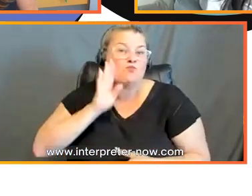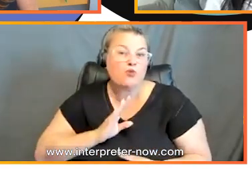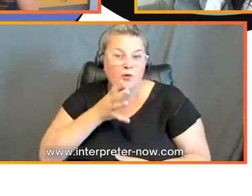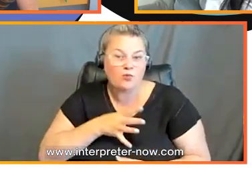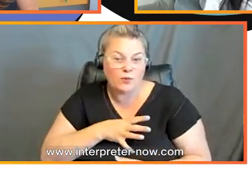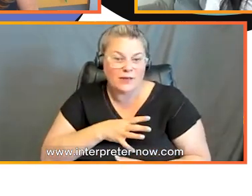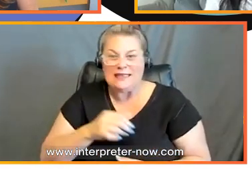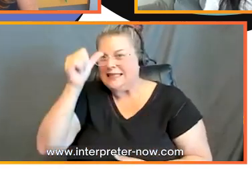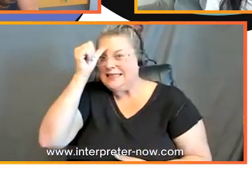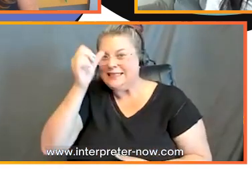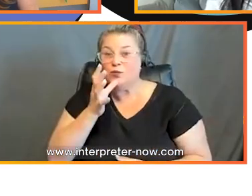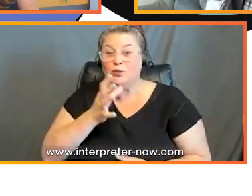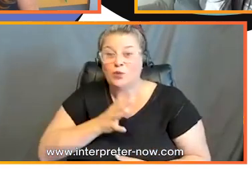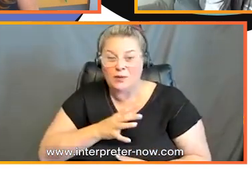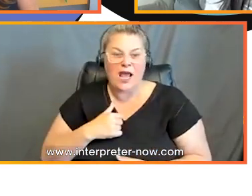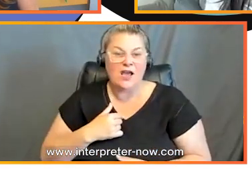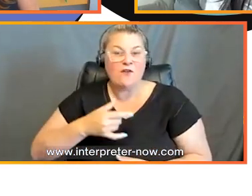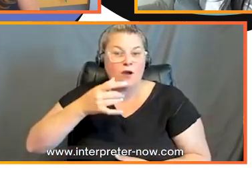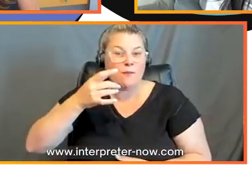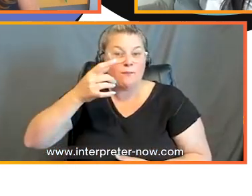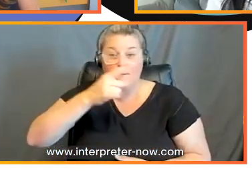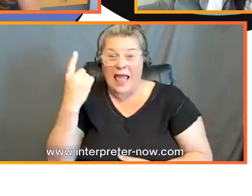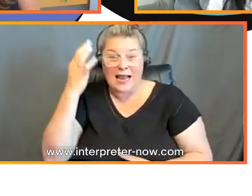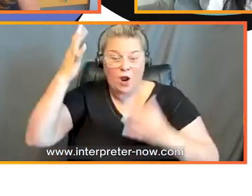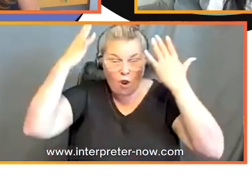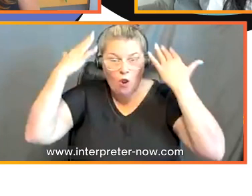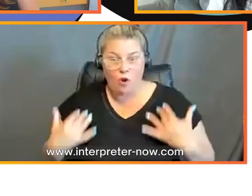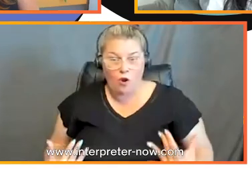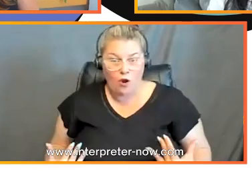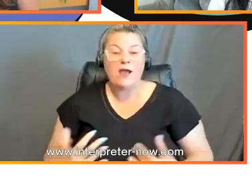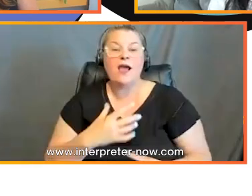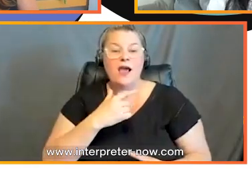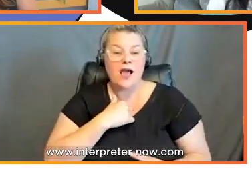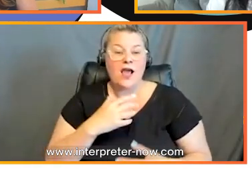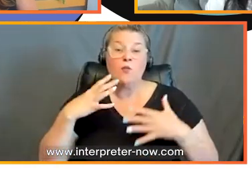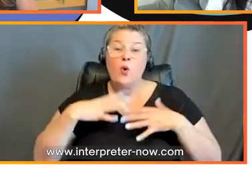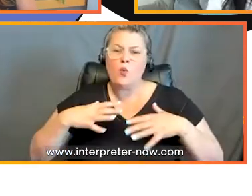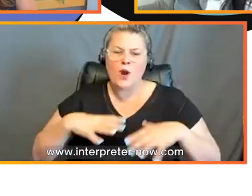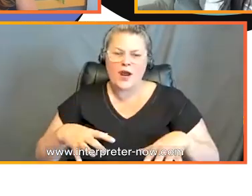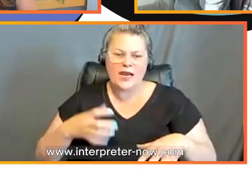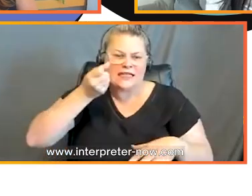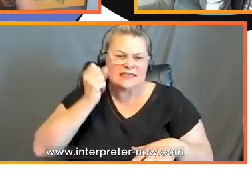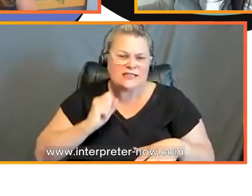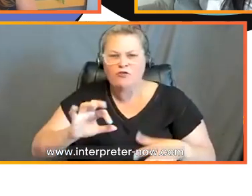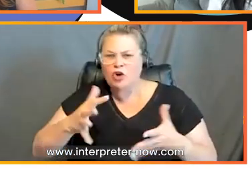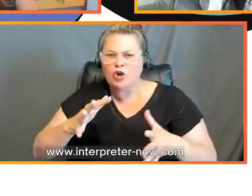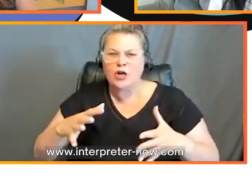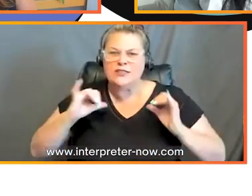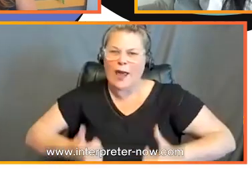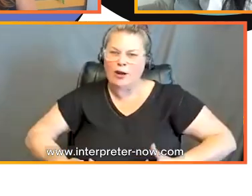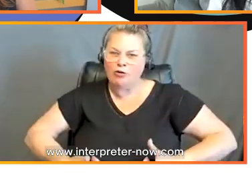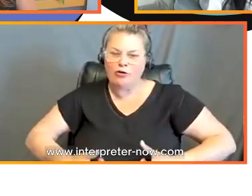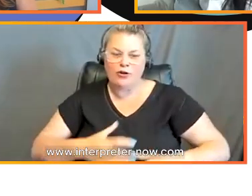woman, an Indian woman. I have long black hair. I am wearing a silverish